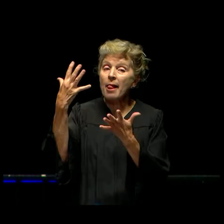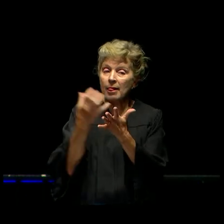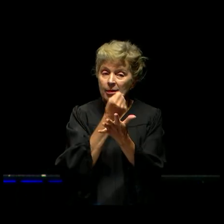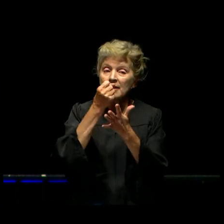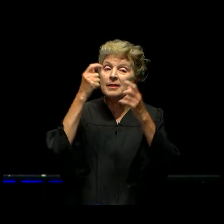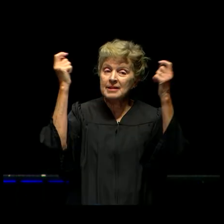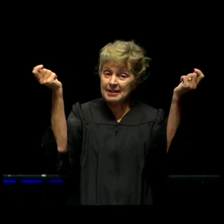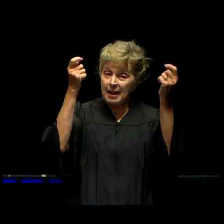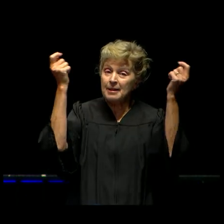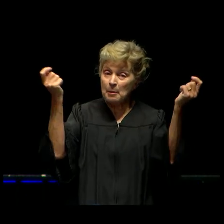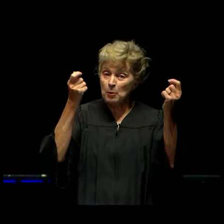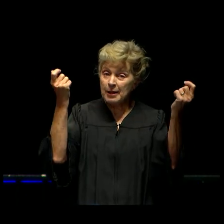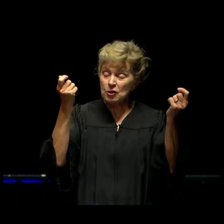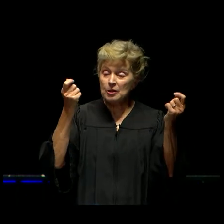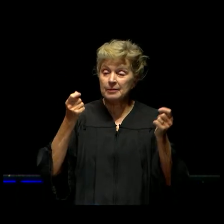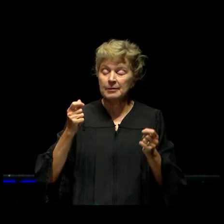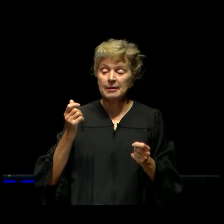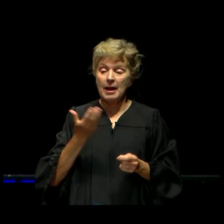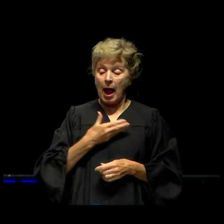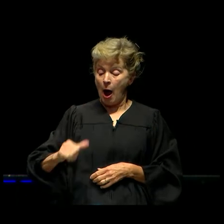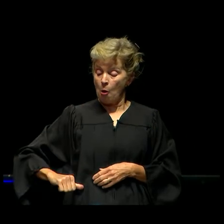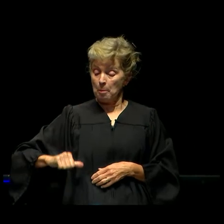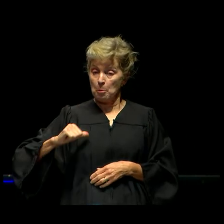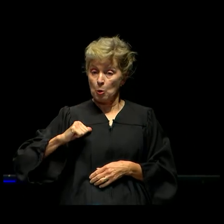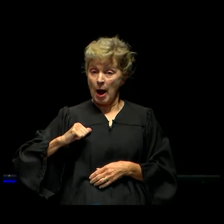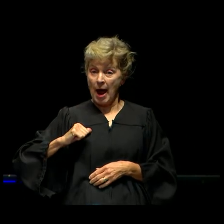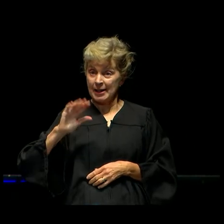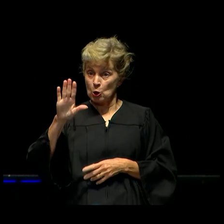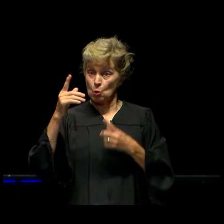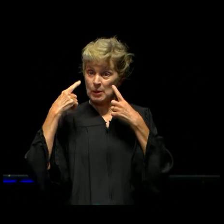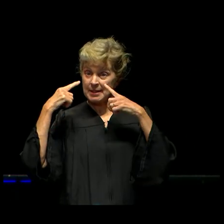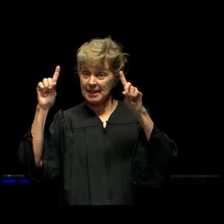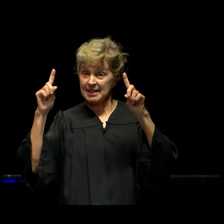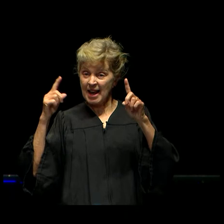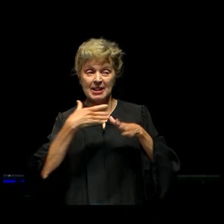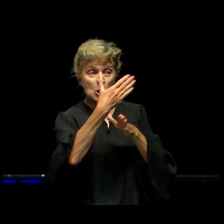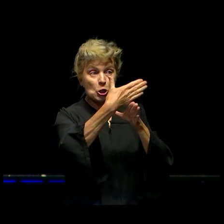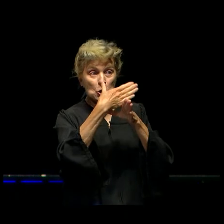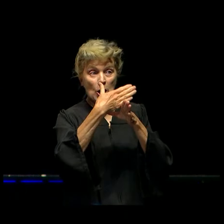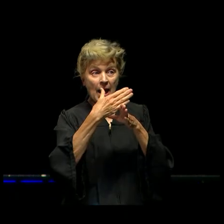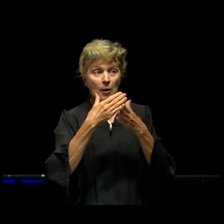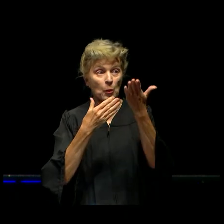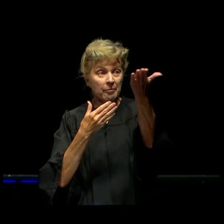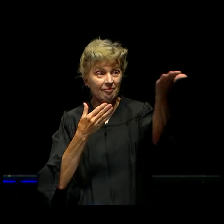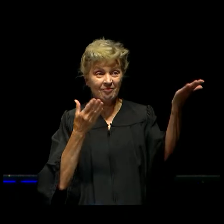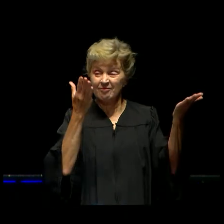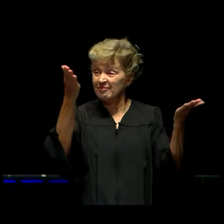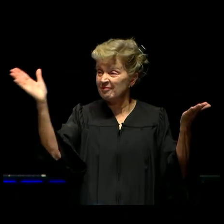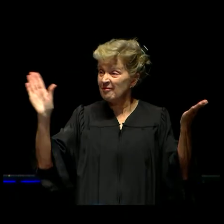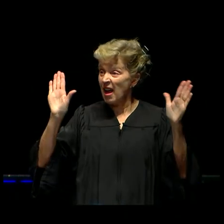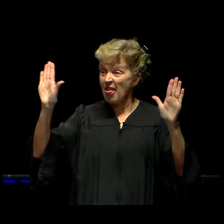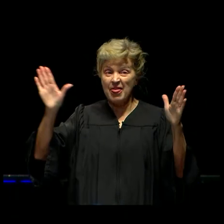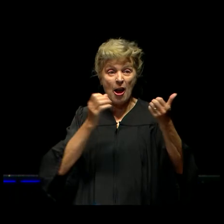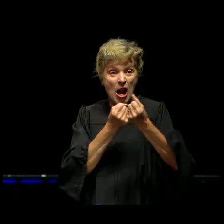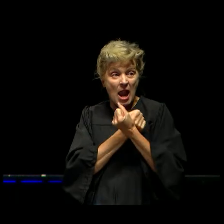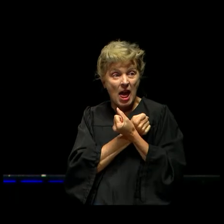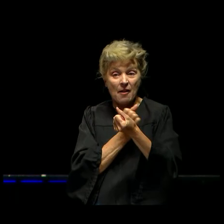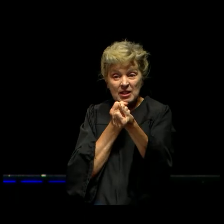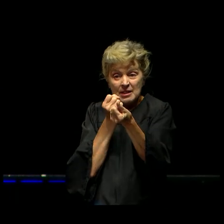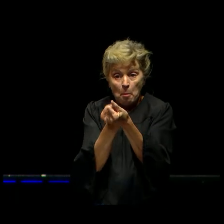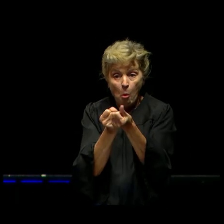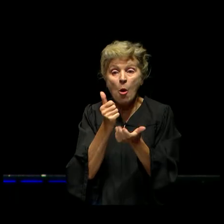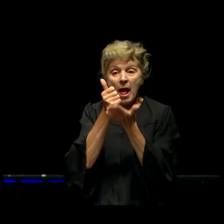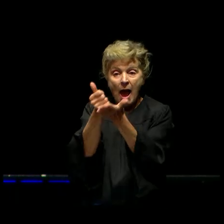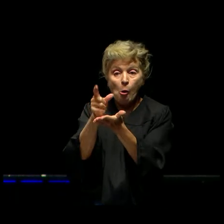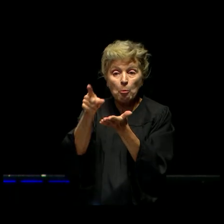celebration, and we share our pride in your success with everyone whose love and support has played a part in bringing you here